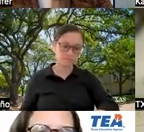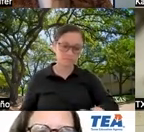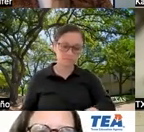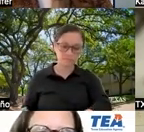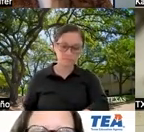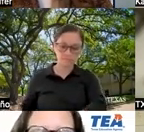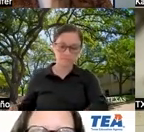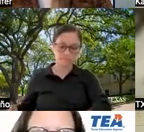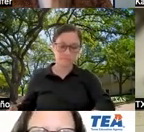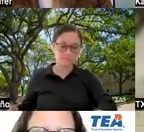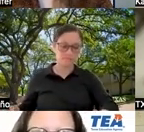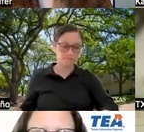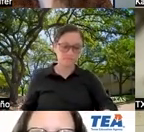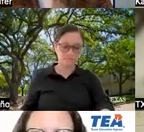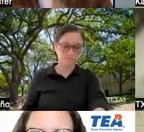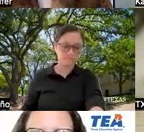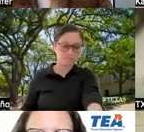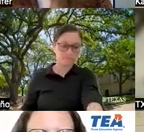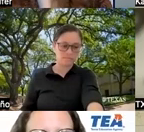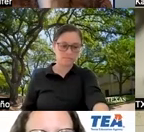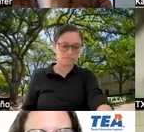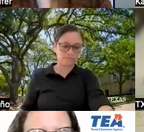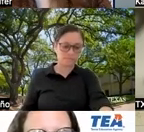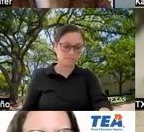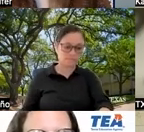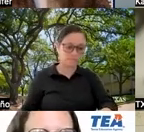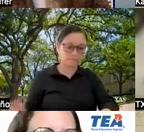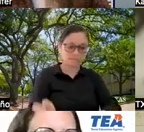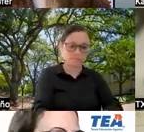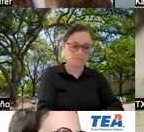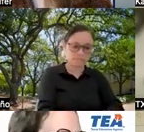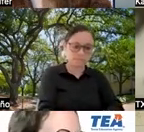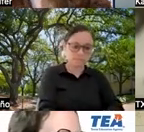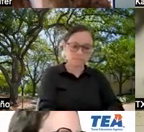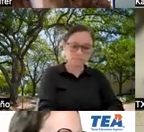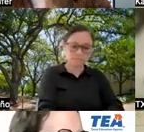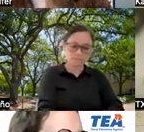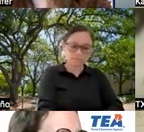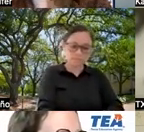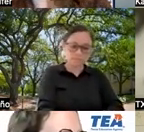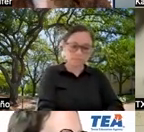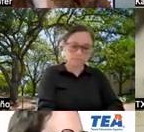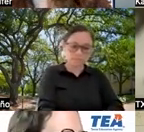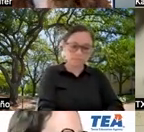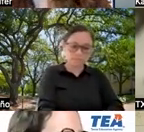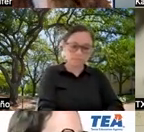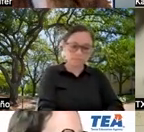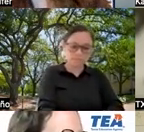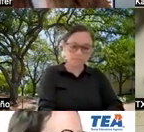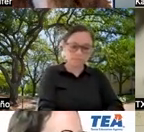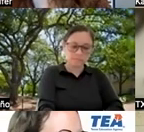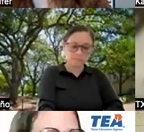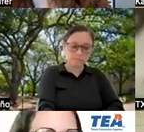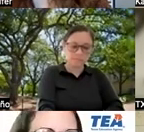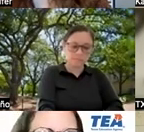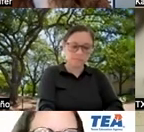all of our meetings are posted at the Texas Early Learning Council website. And you are able to